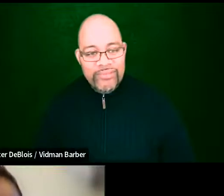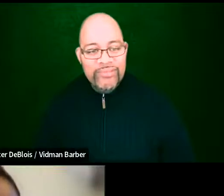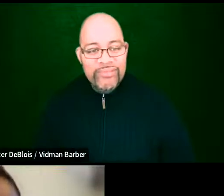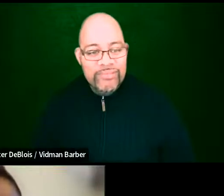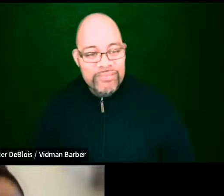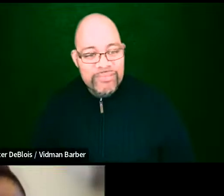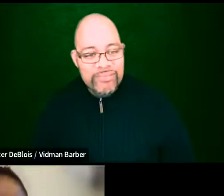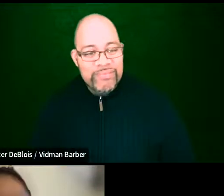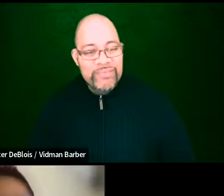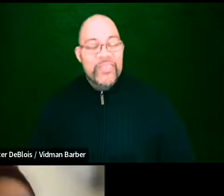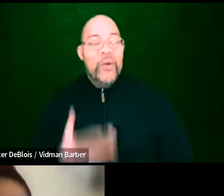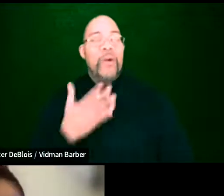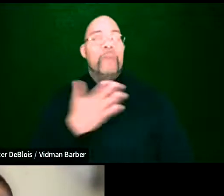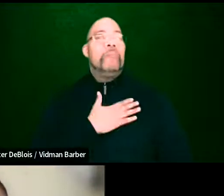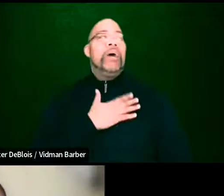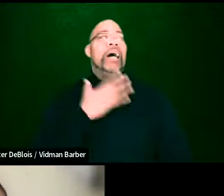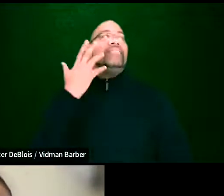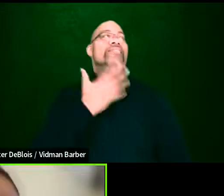Oh my gosh.